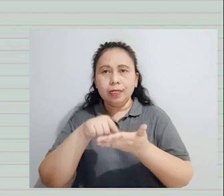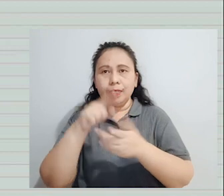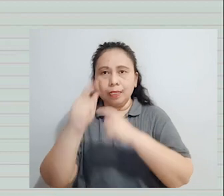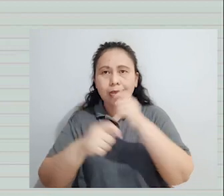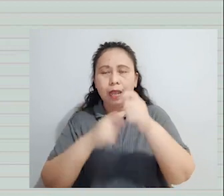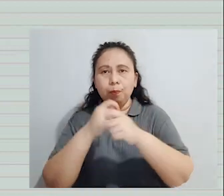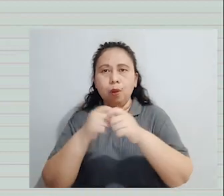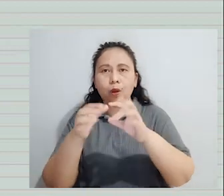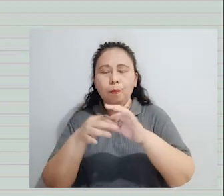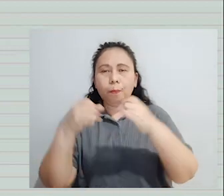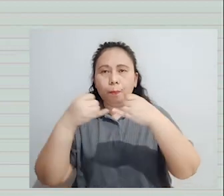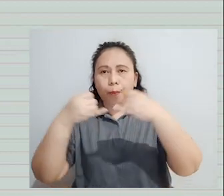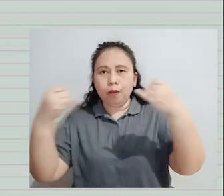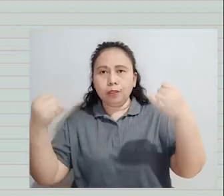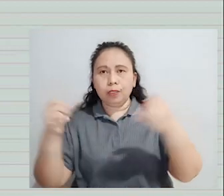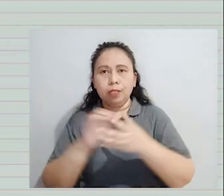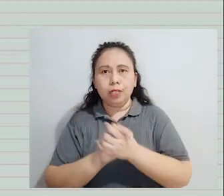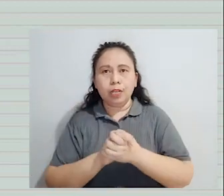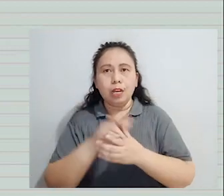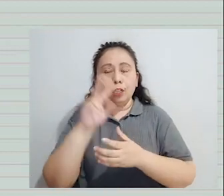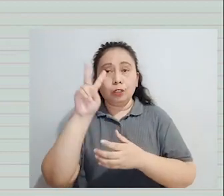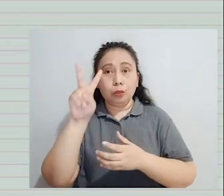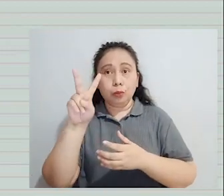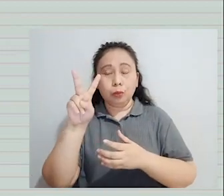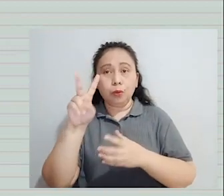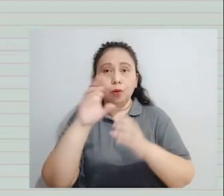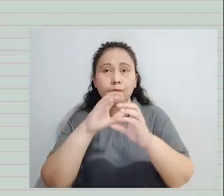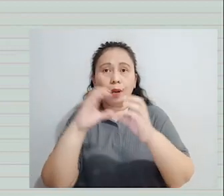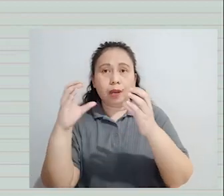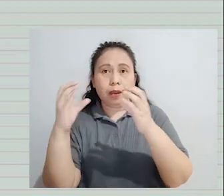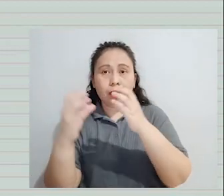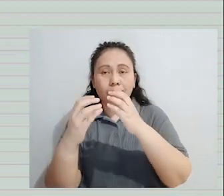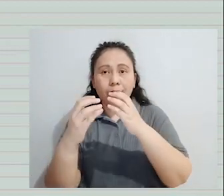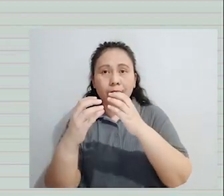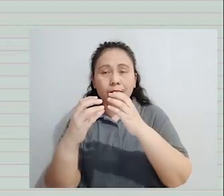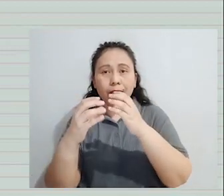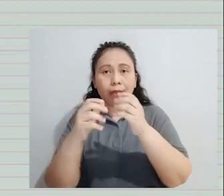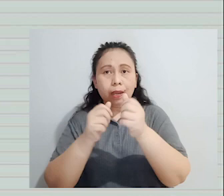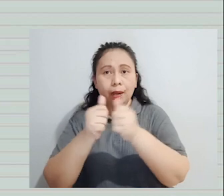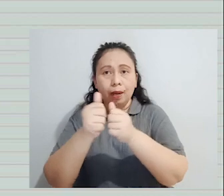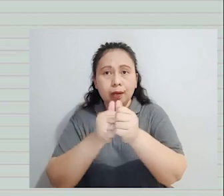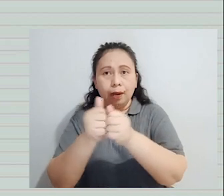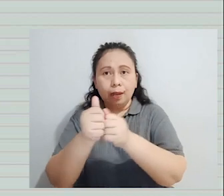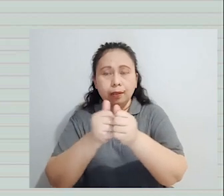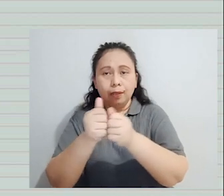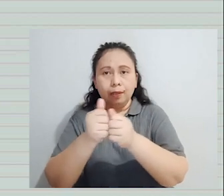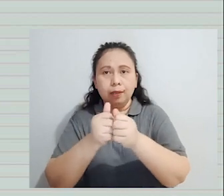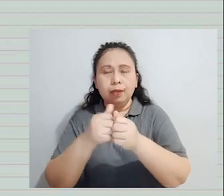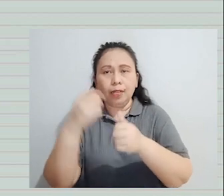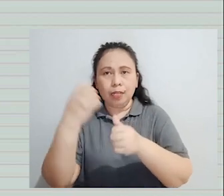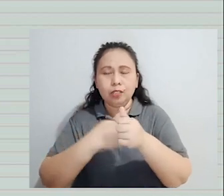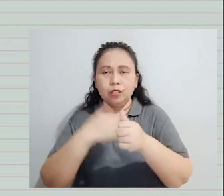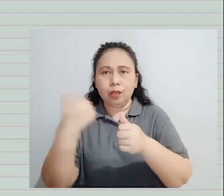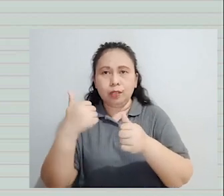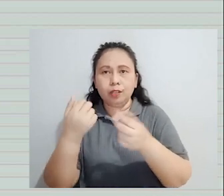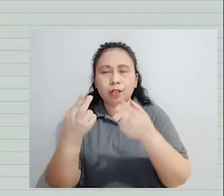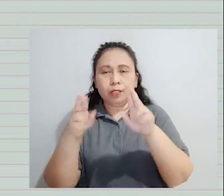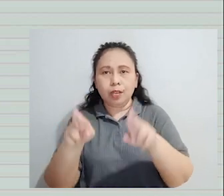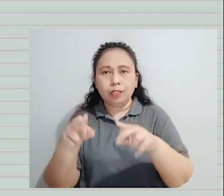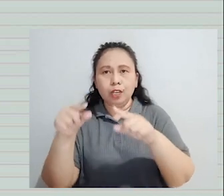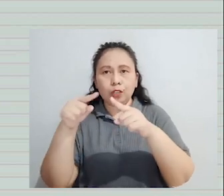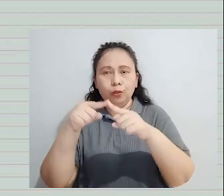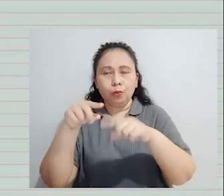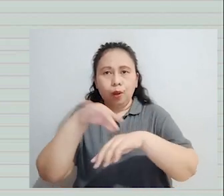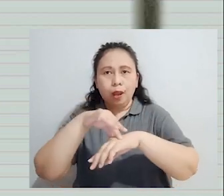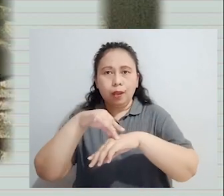plate boundary, the two crusts are grinding past each other, resulting to earthquakes.